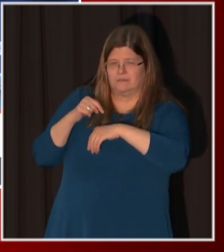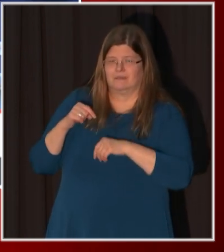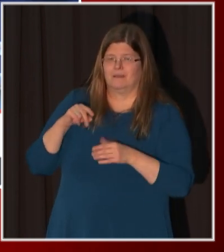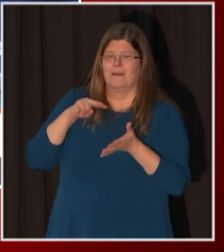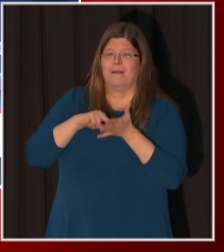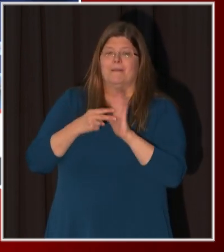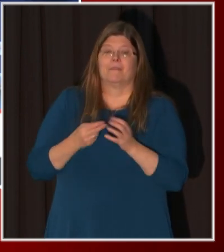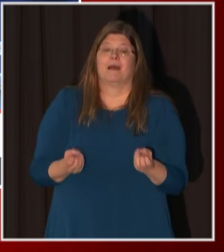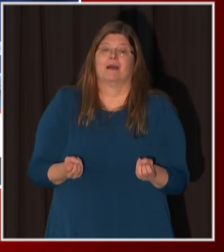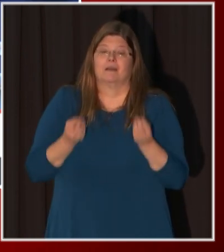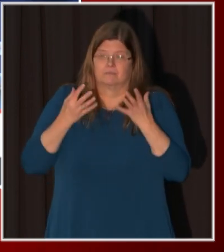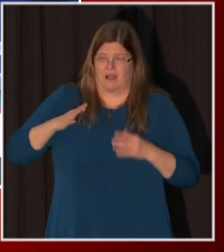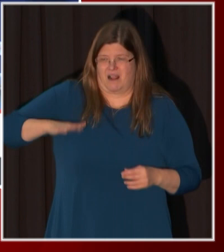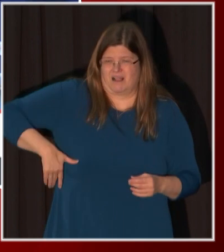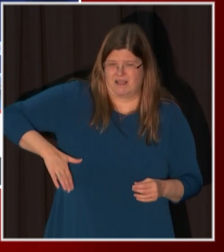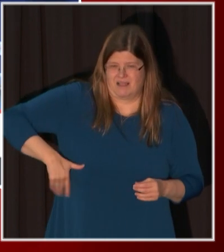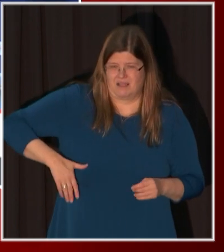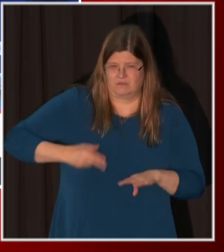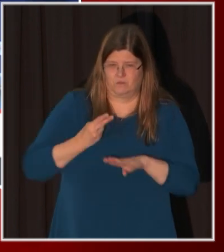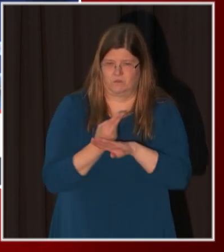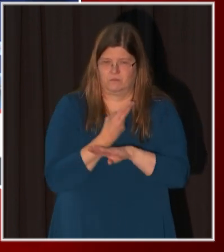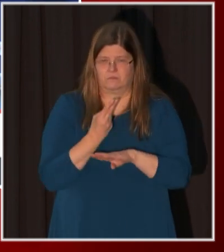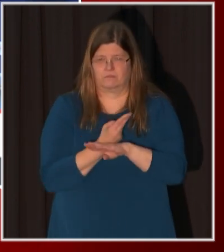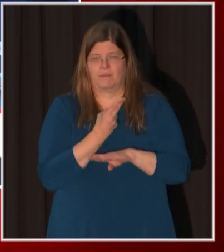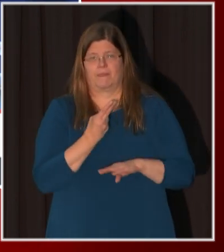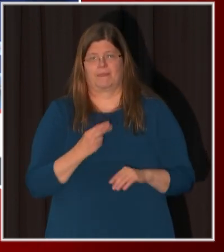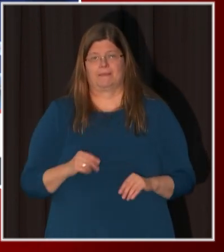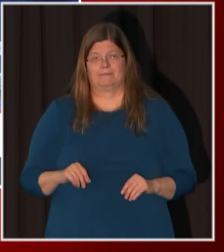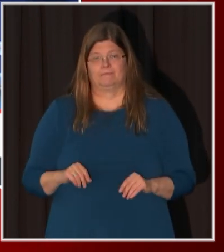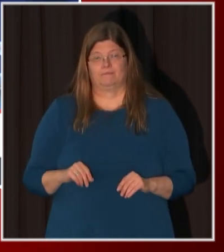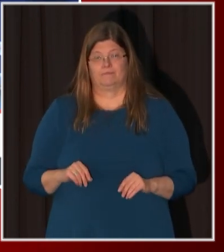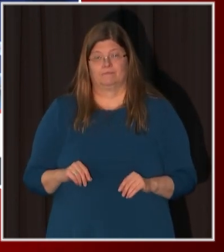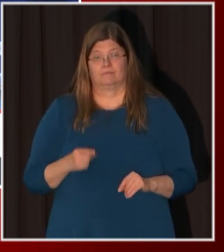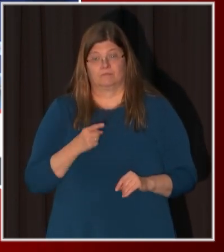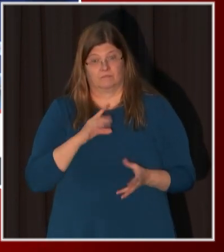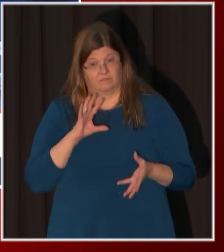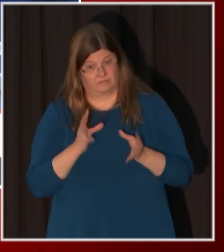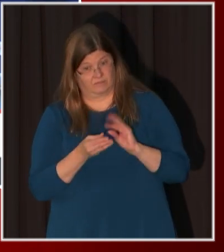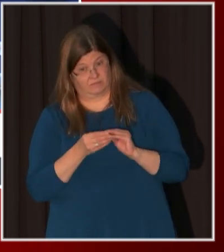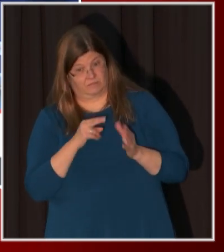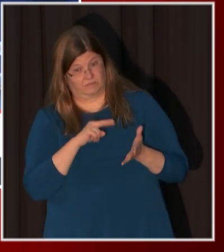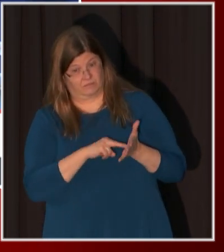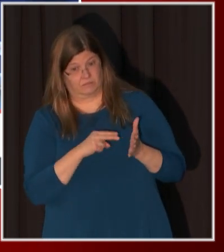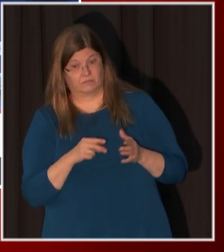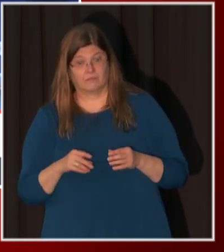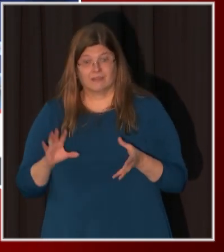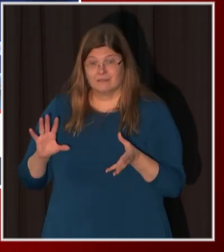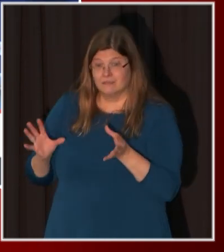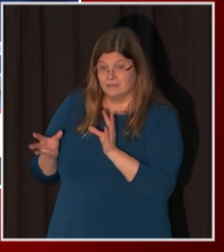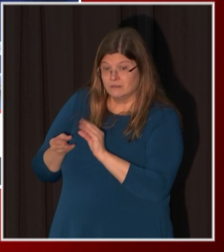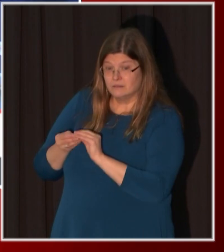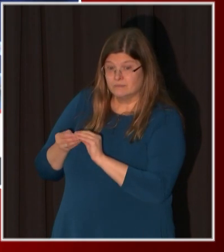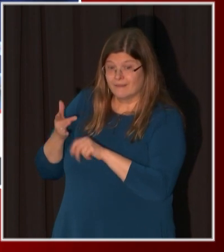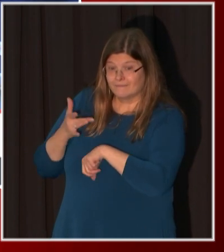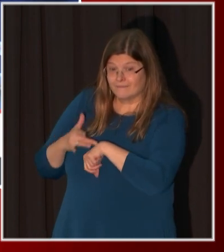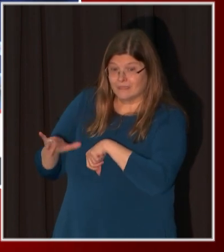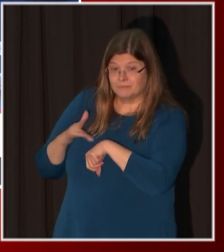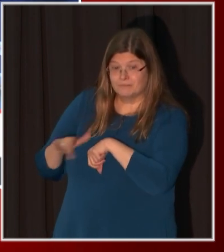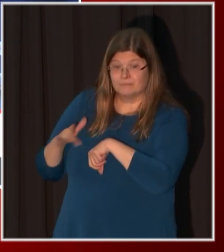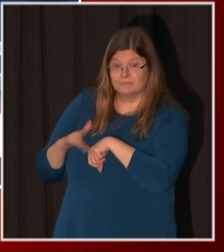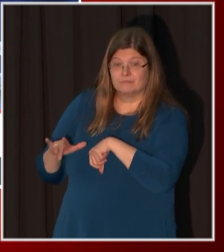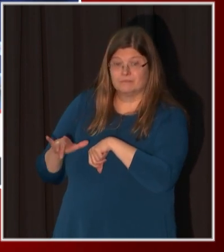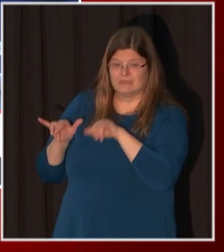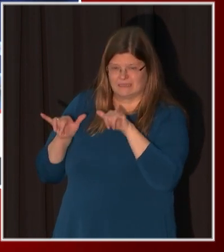we get every day is not the total number in the city. So the total number available across our system has